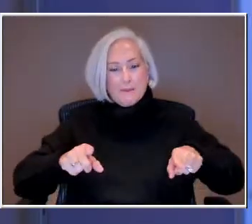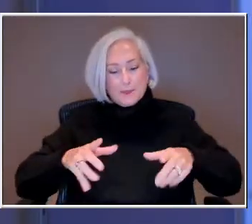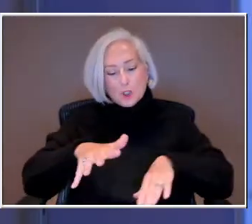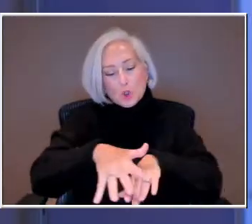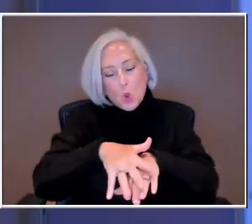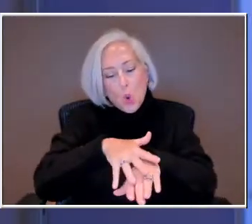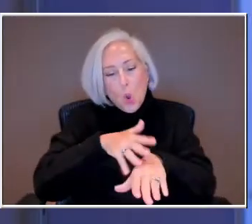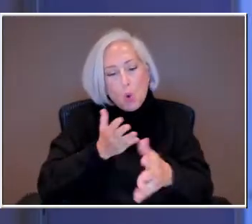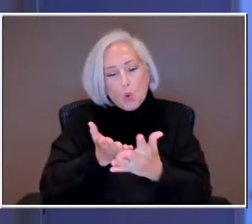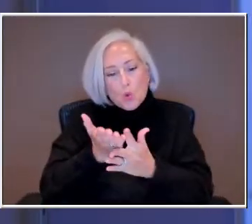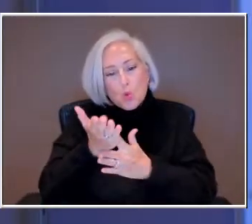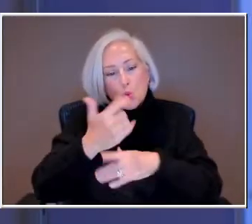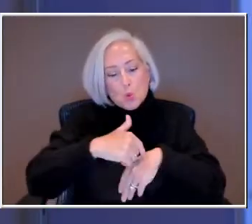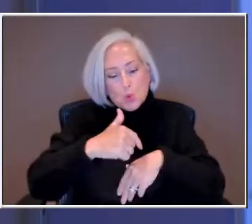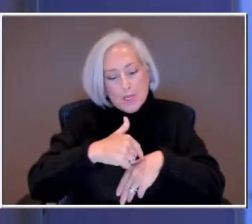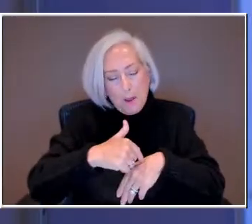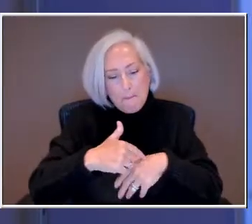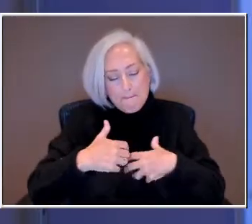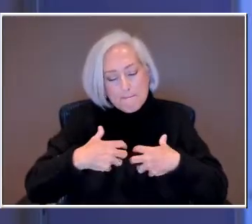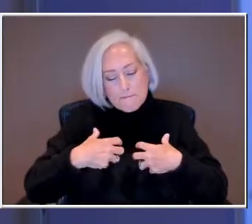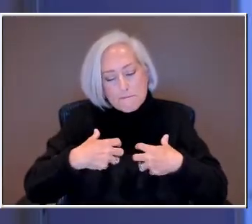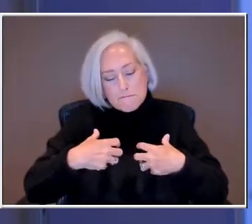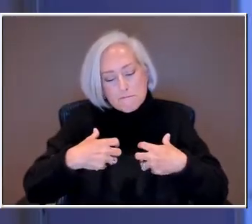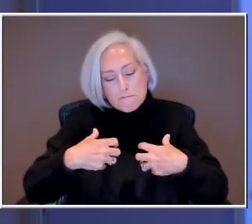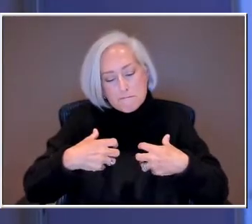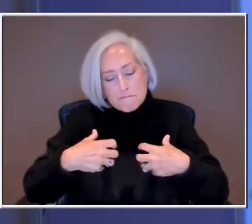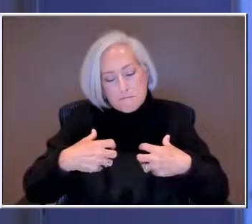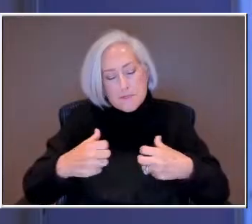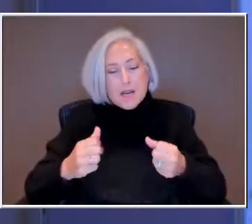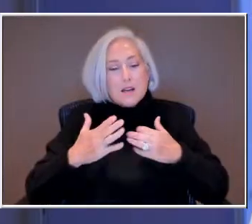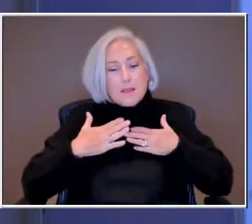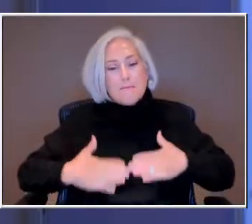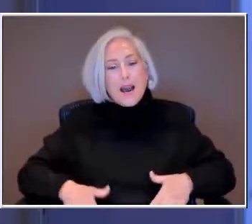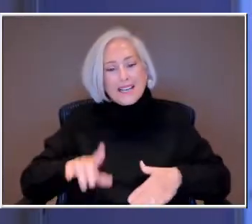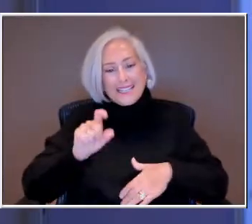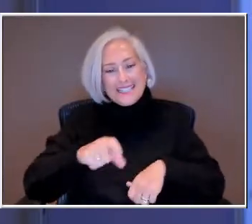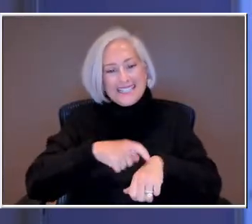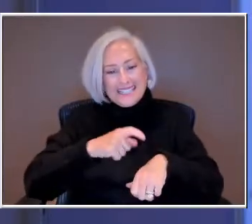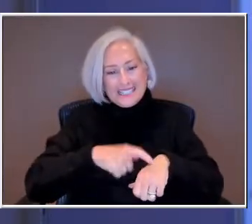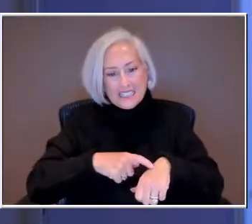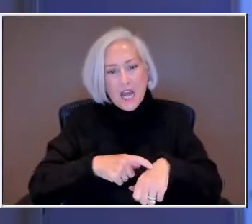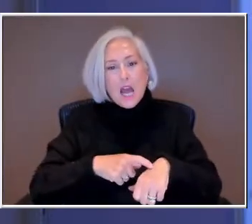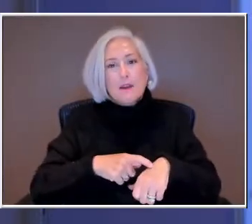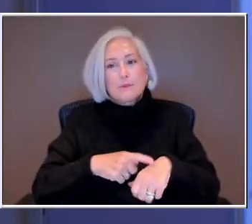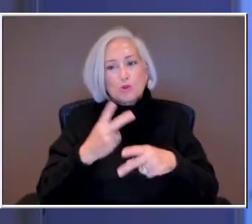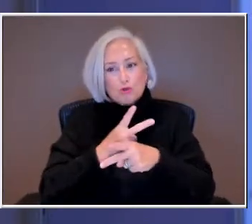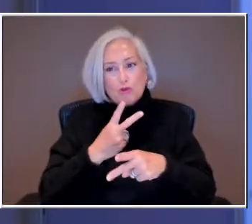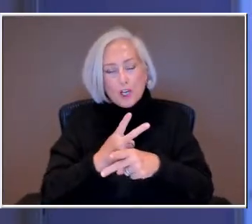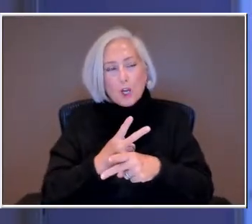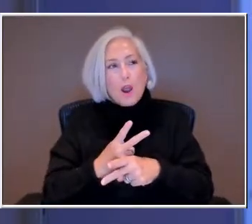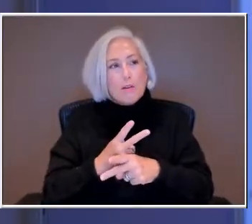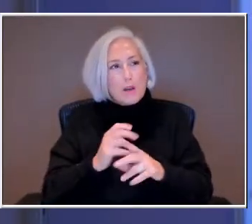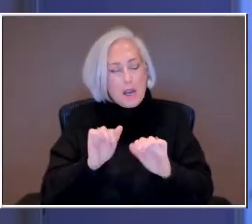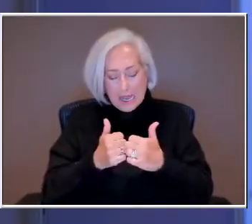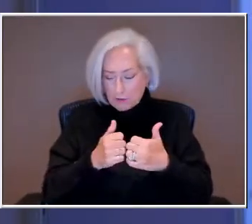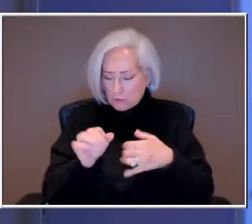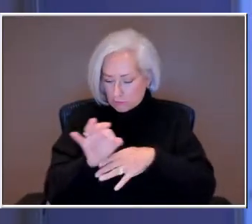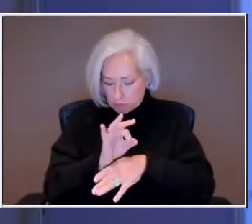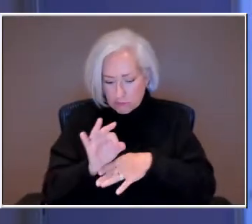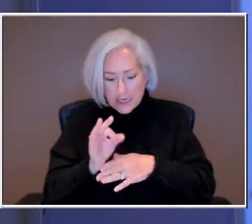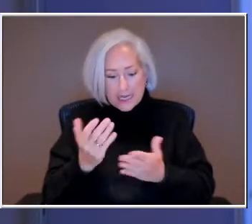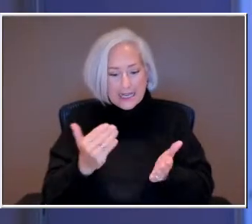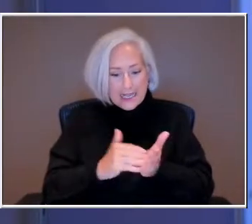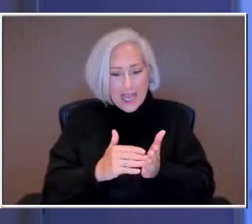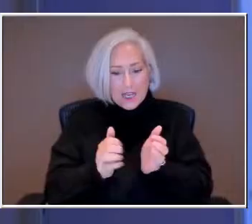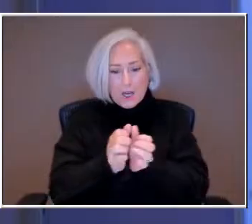that the body needs some time to kind of get, its new baseline, if you will, and adjust to not having that irritant around that